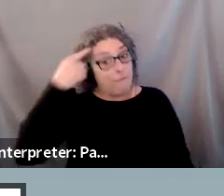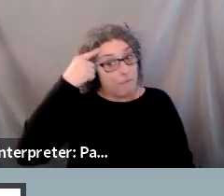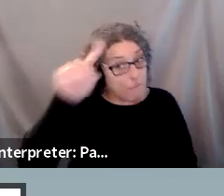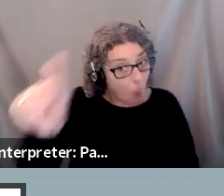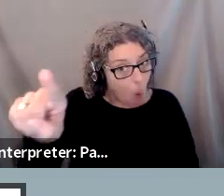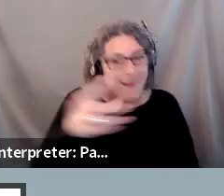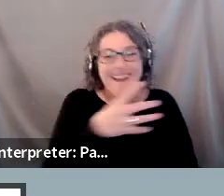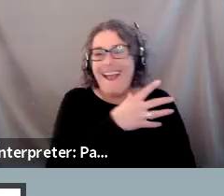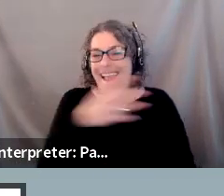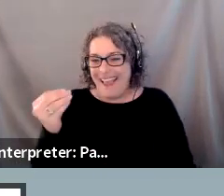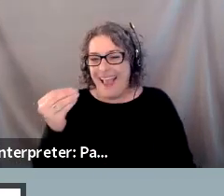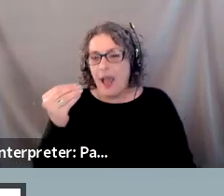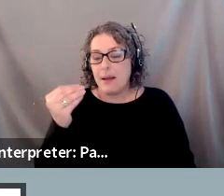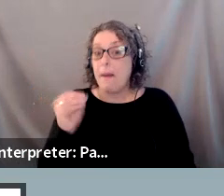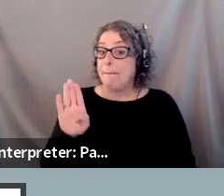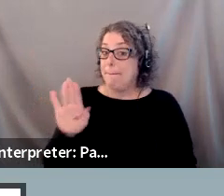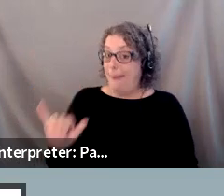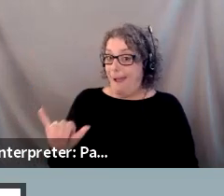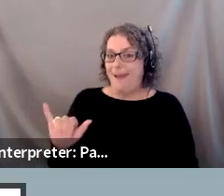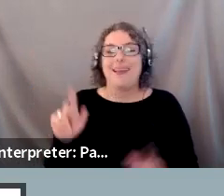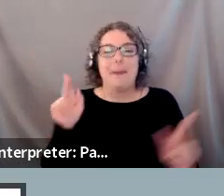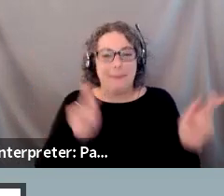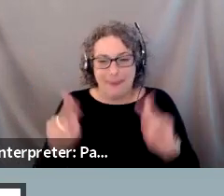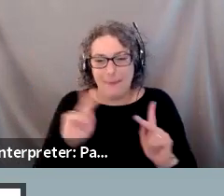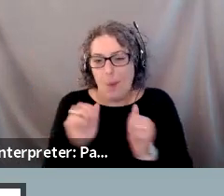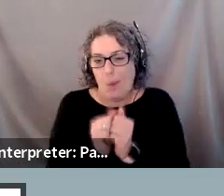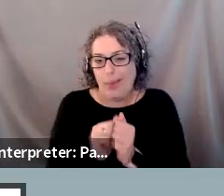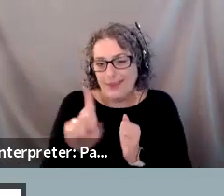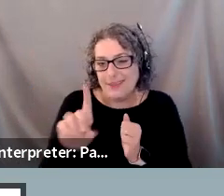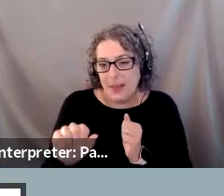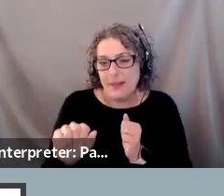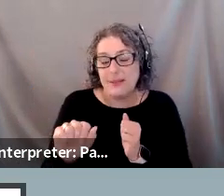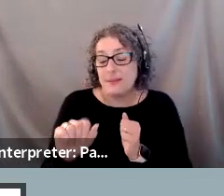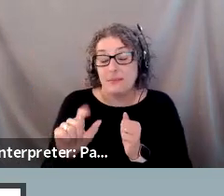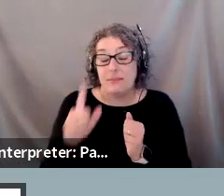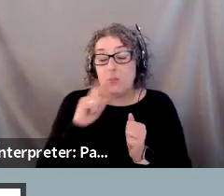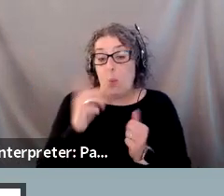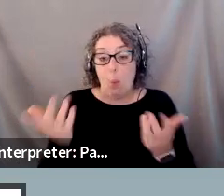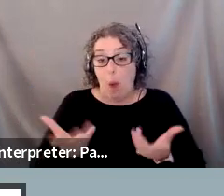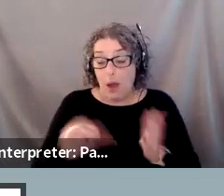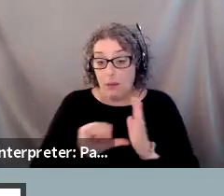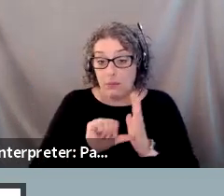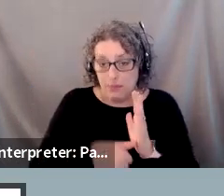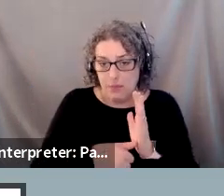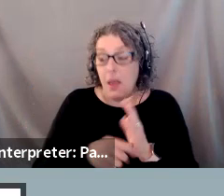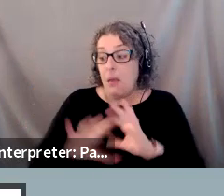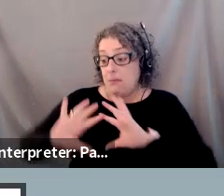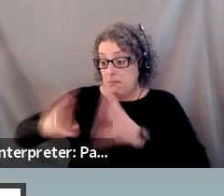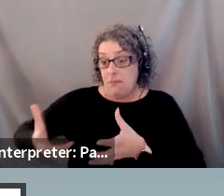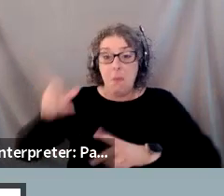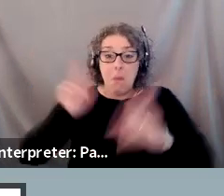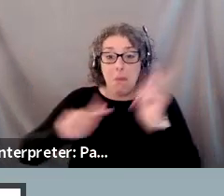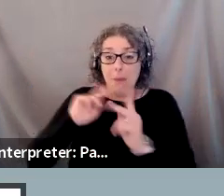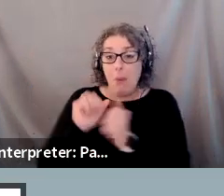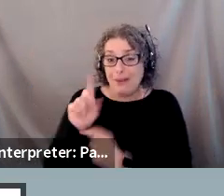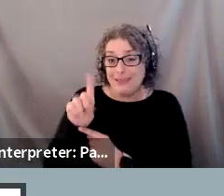with disabilities. Sort of the purpose today is to highlight the need for people with disabilities and their